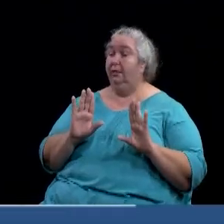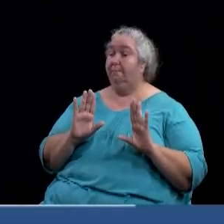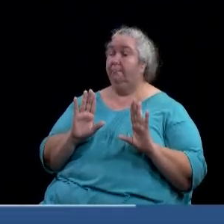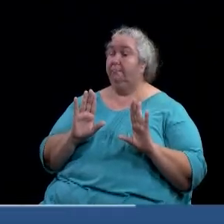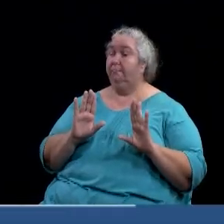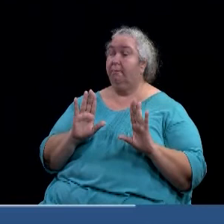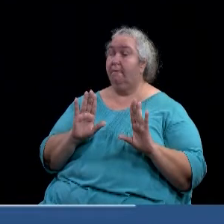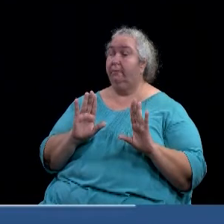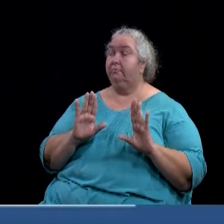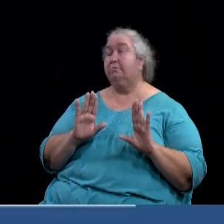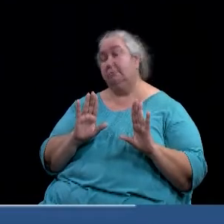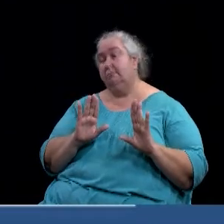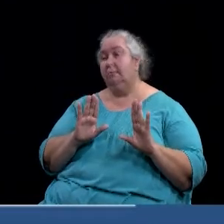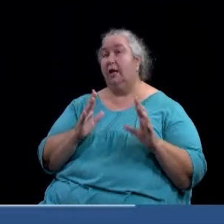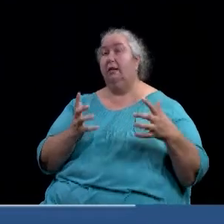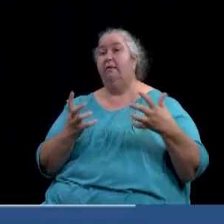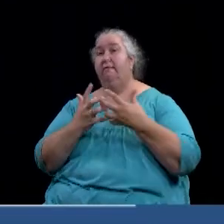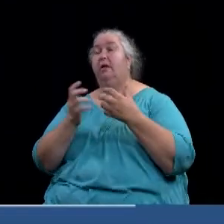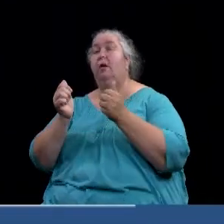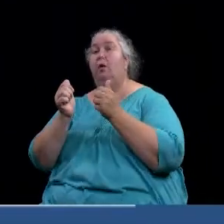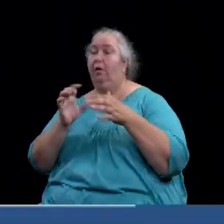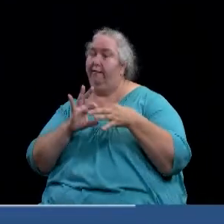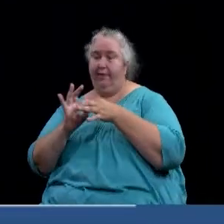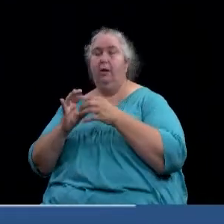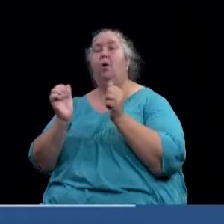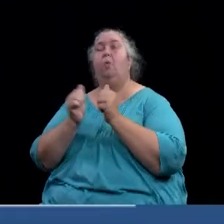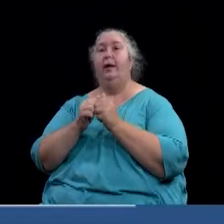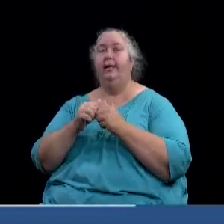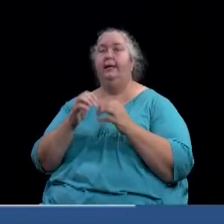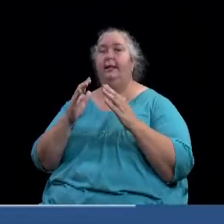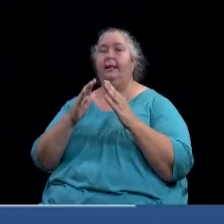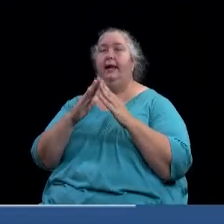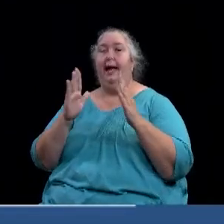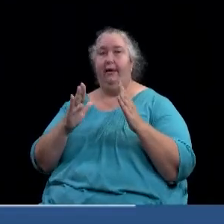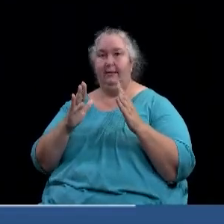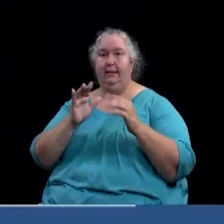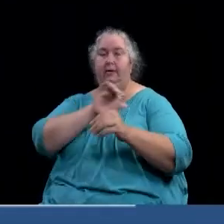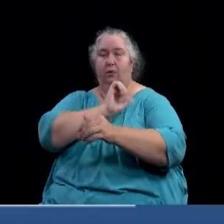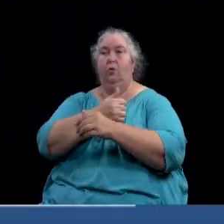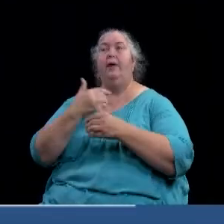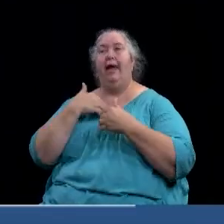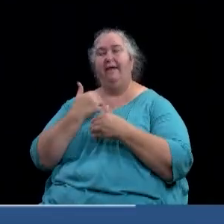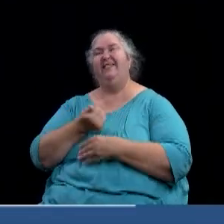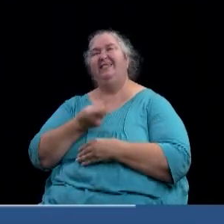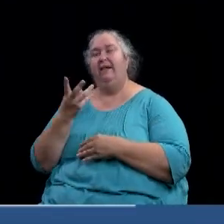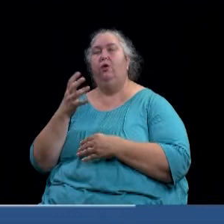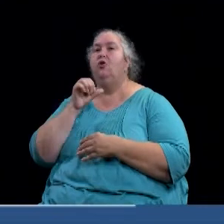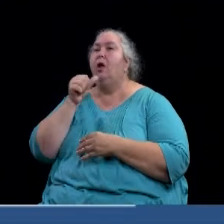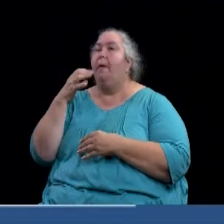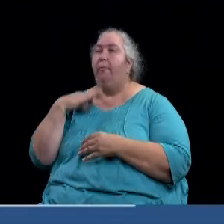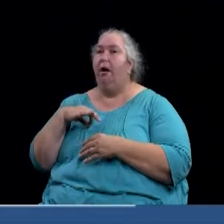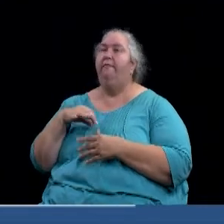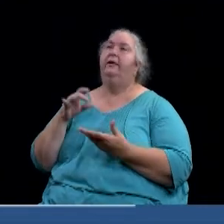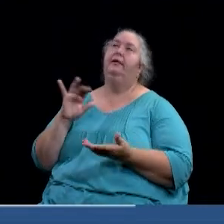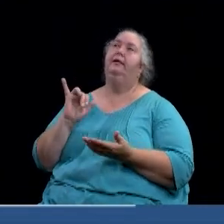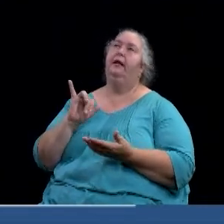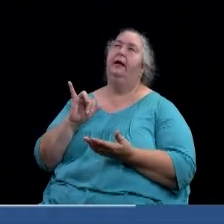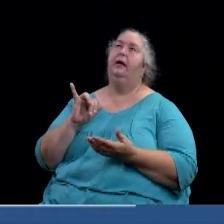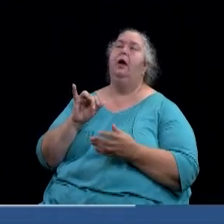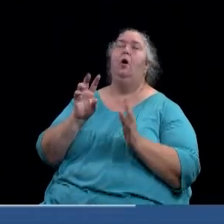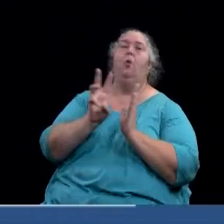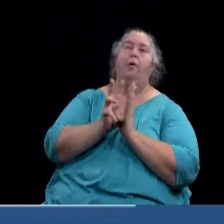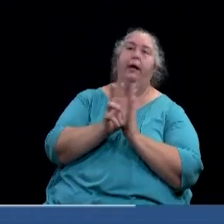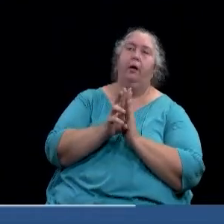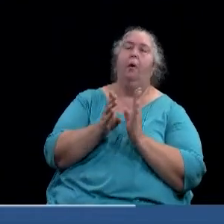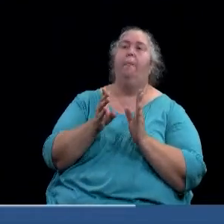have several nonprofits, and you can see Waco Public Facility Corporation will be the owner